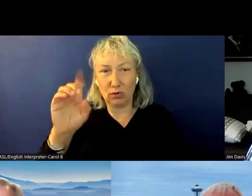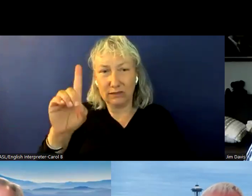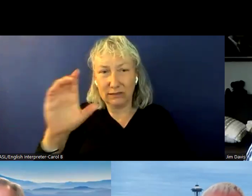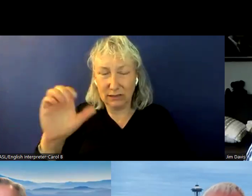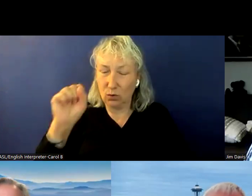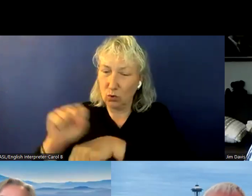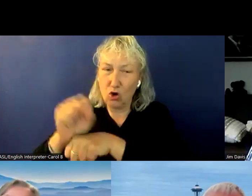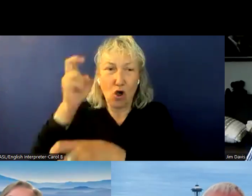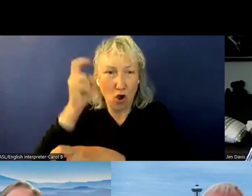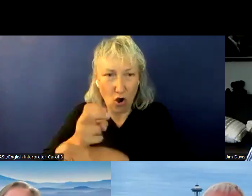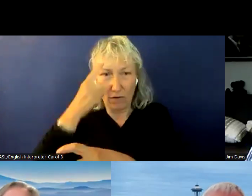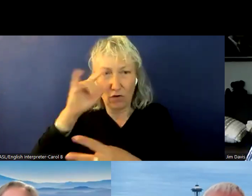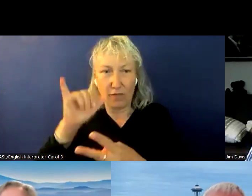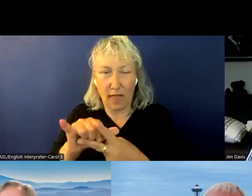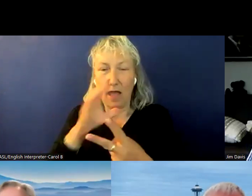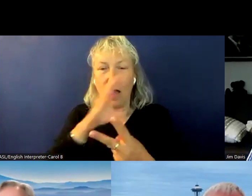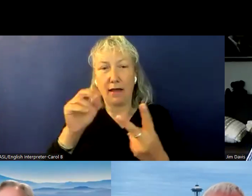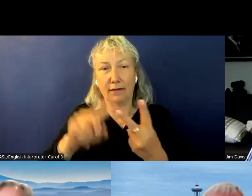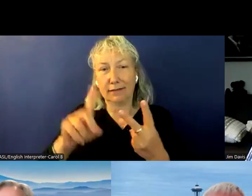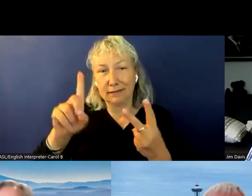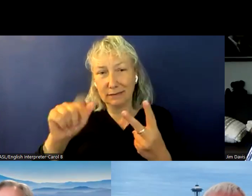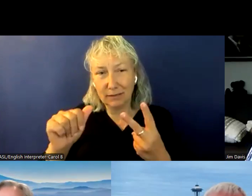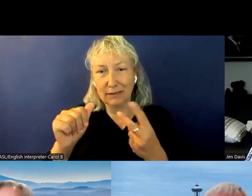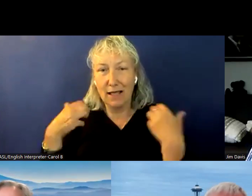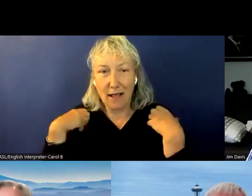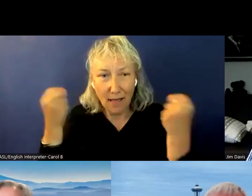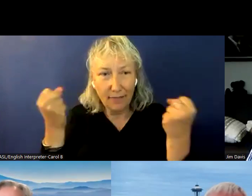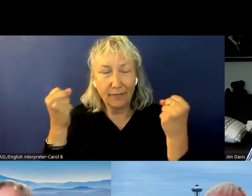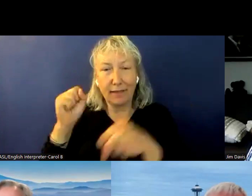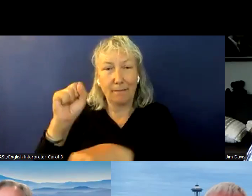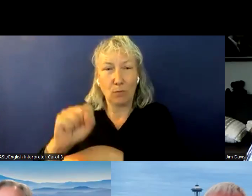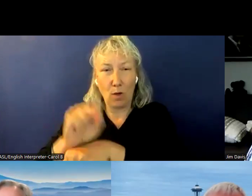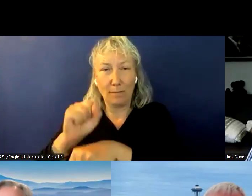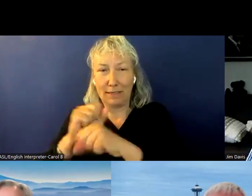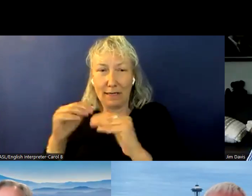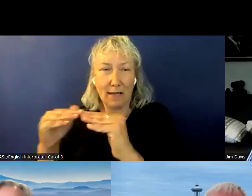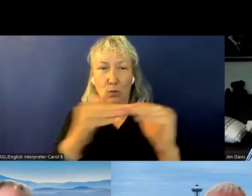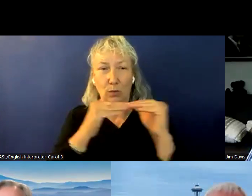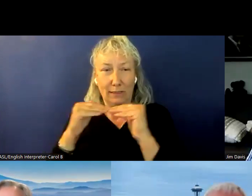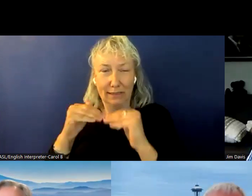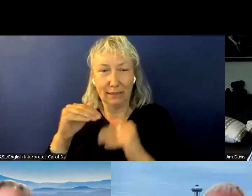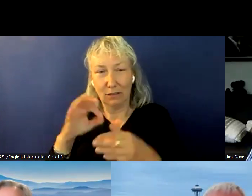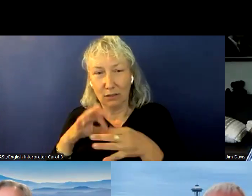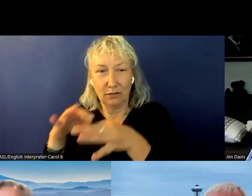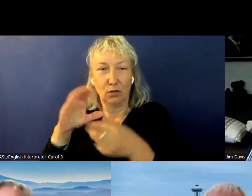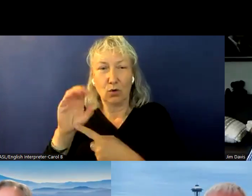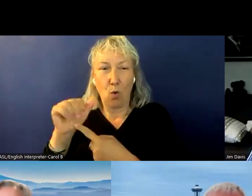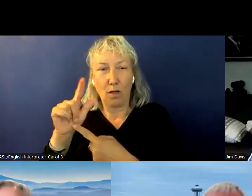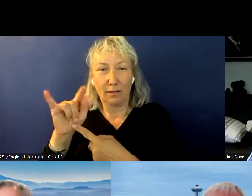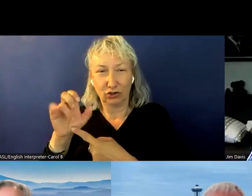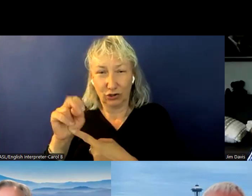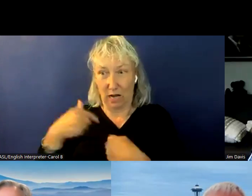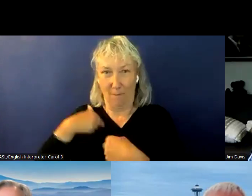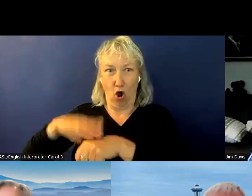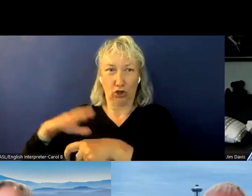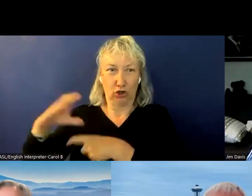Oregon Disability Health and Employment Equity Coalition that I co-chair, and so many others, Disability